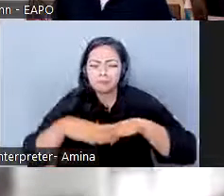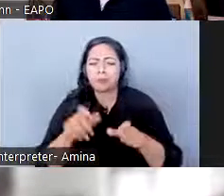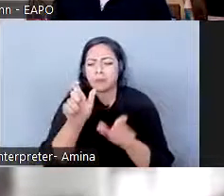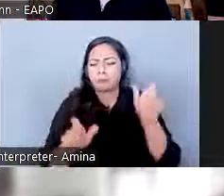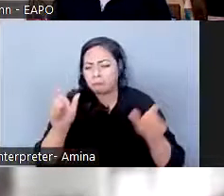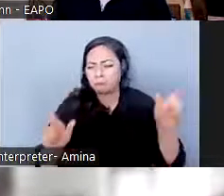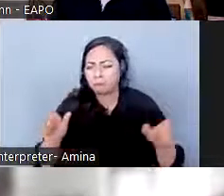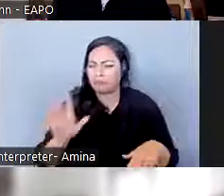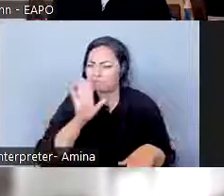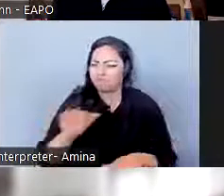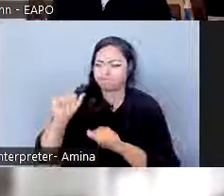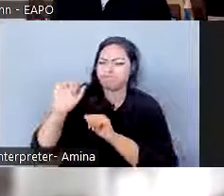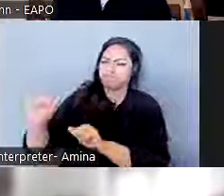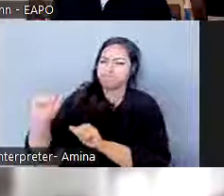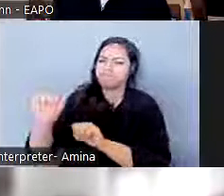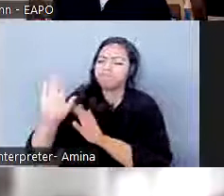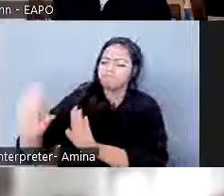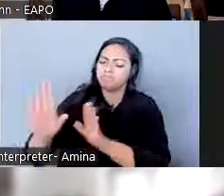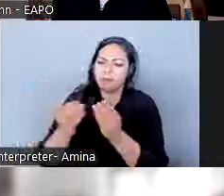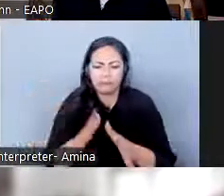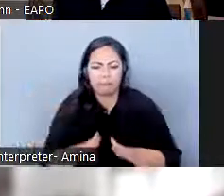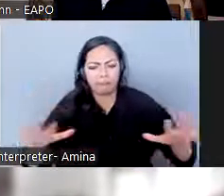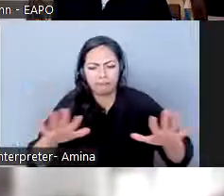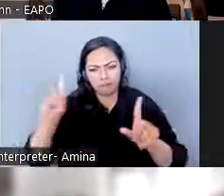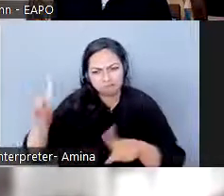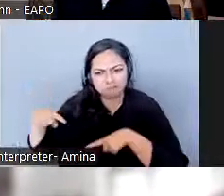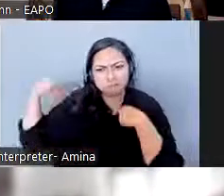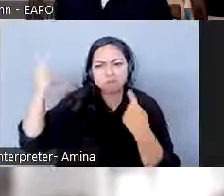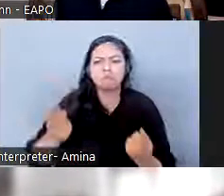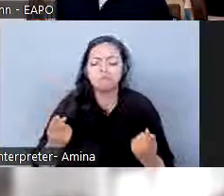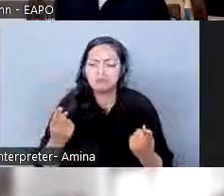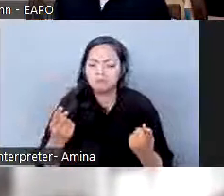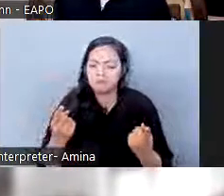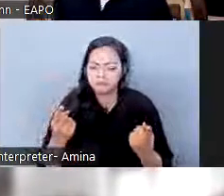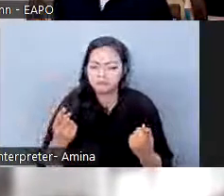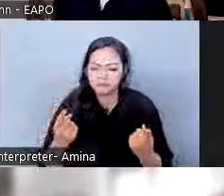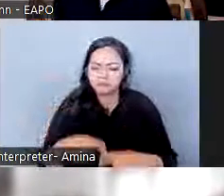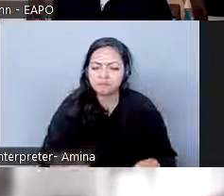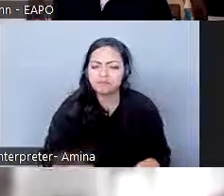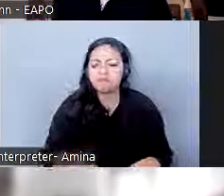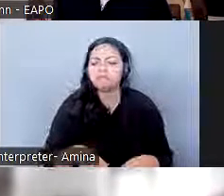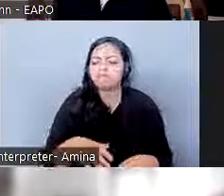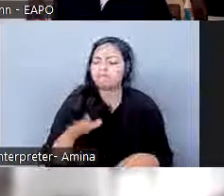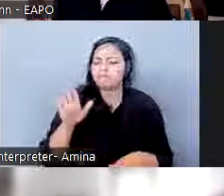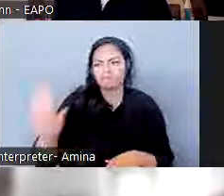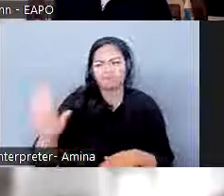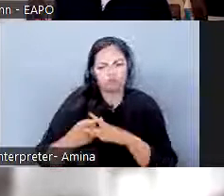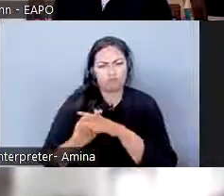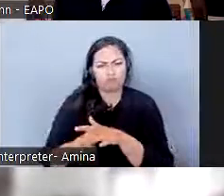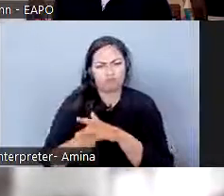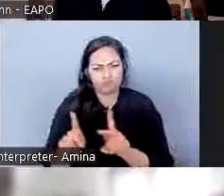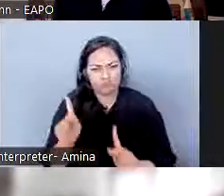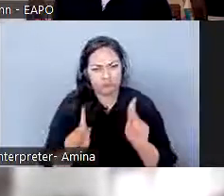a new relationship with the original peoples of this land, one that is based in honor and deep